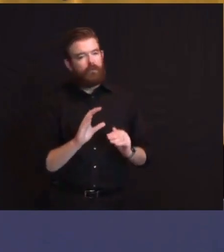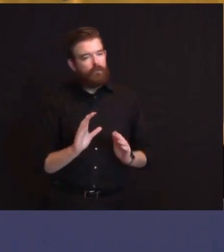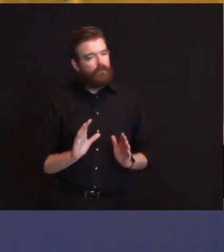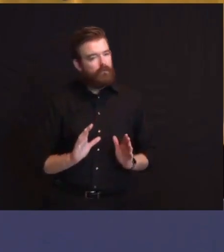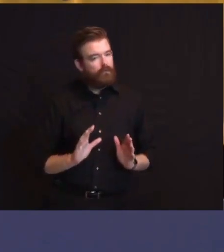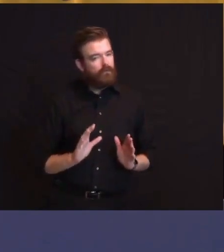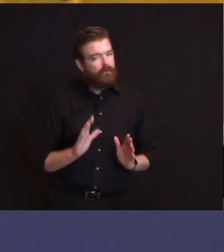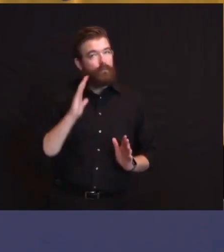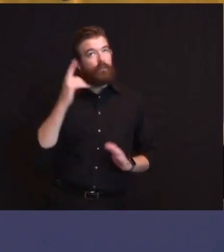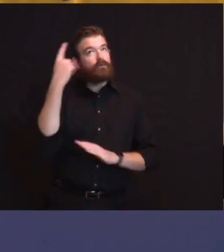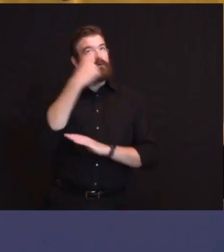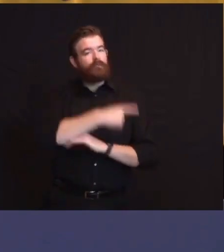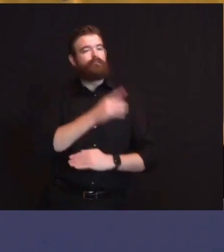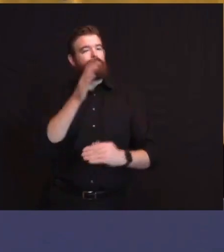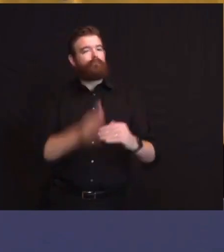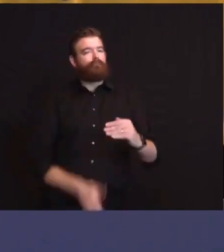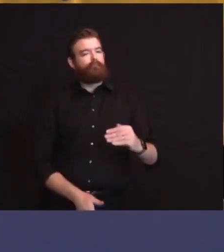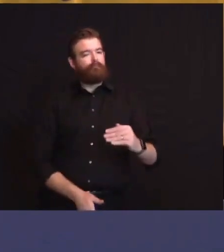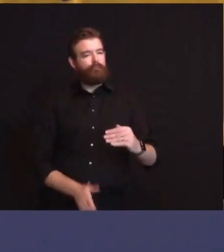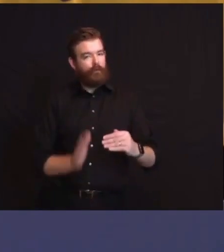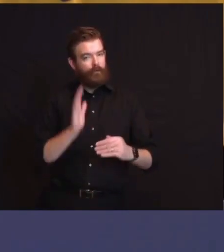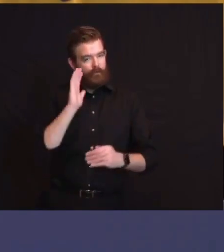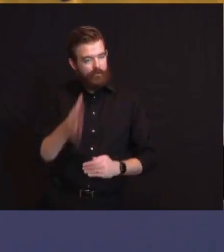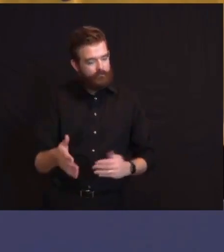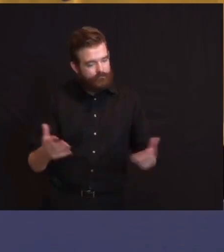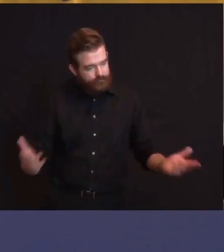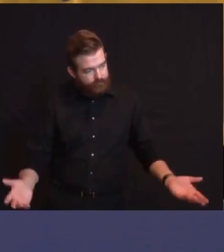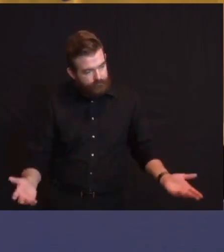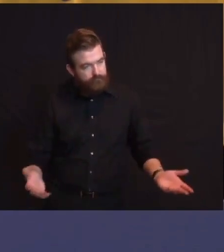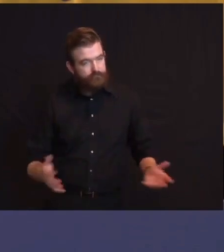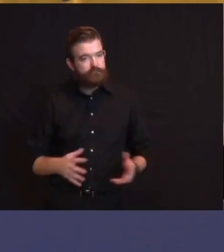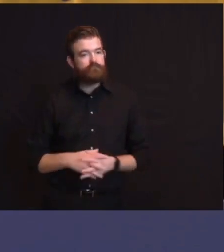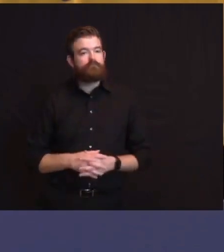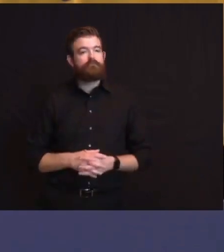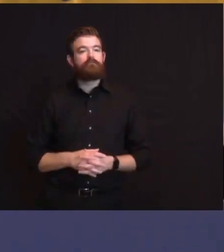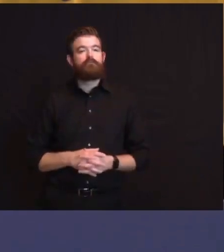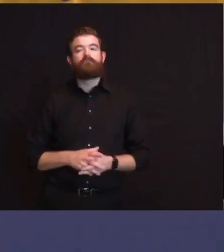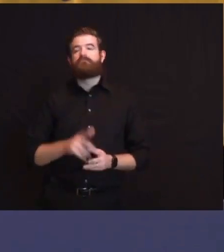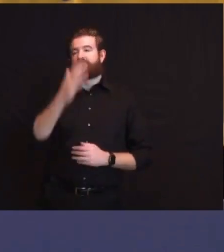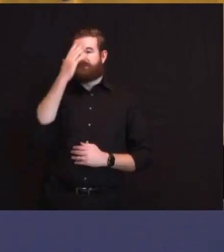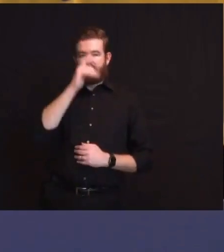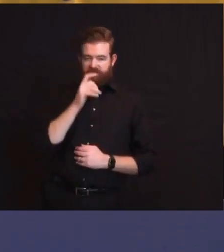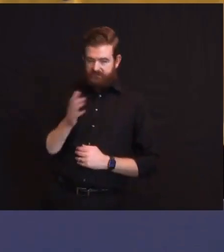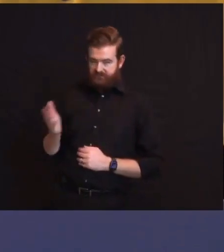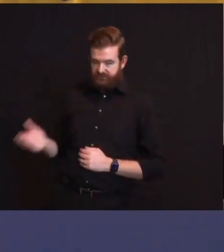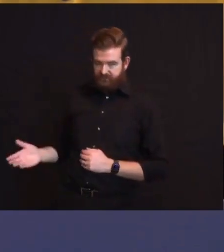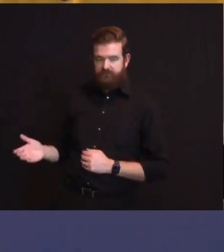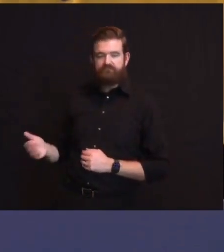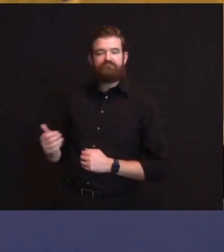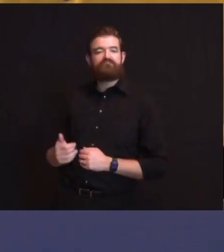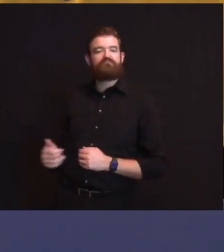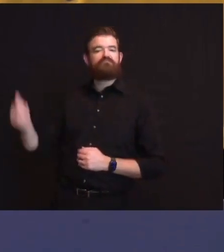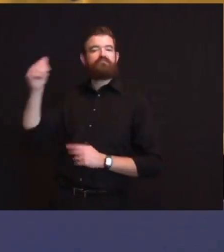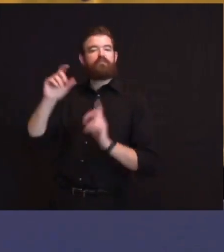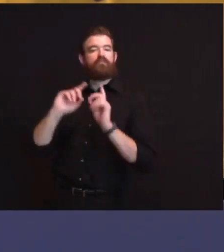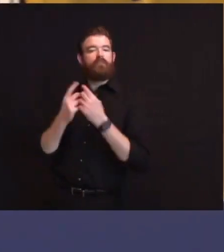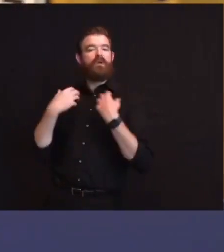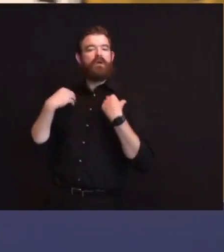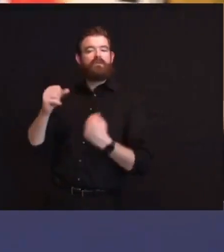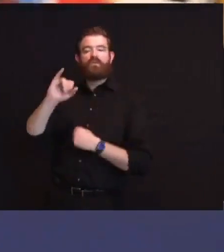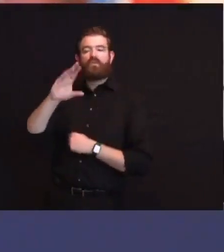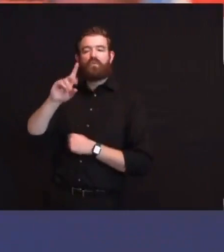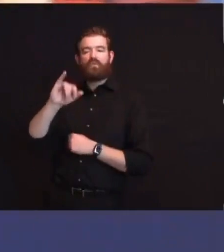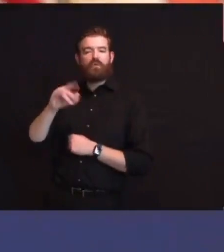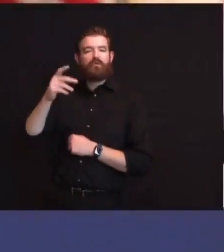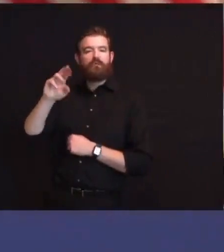leadership. With that, please help me welcome the woman to my right who needs no introduction, the Commissioner of the Department of Health, Judy Persichelli. Judy. Thank you,